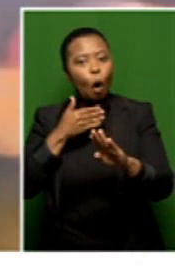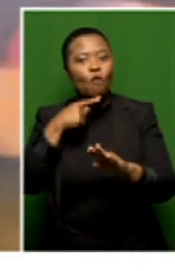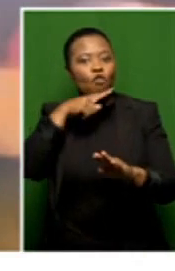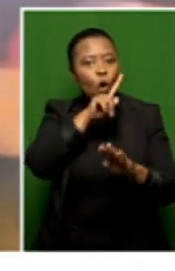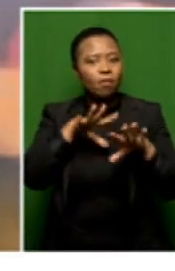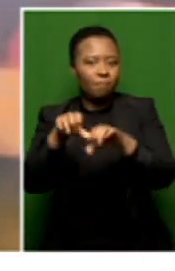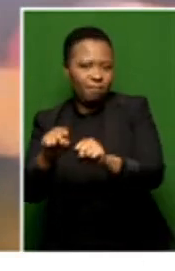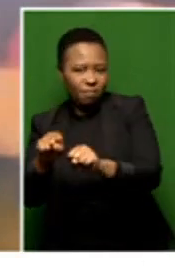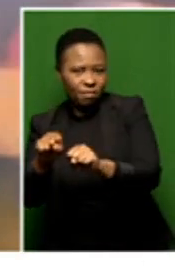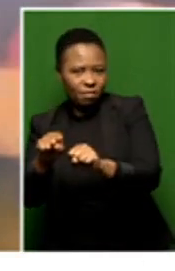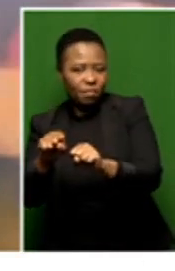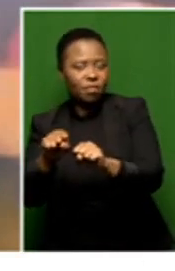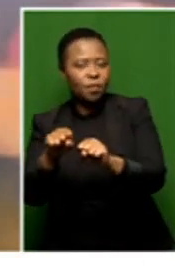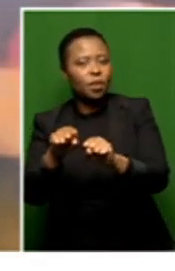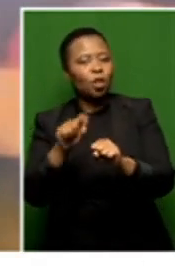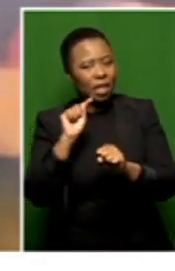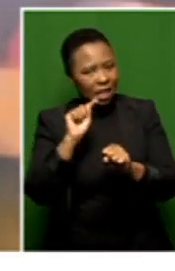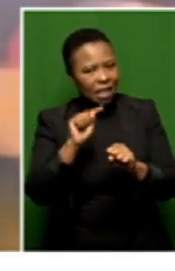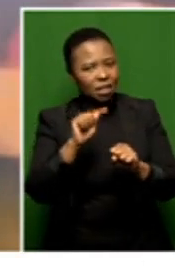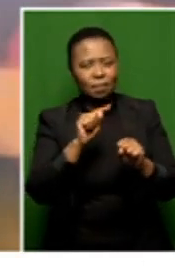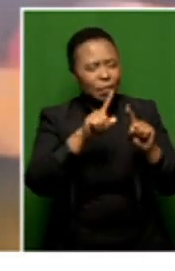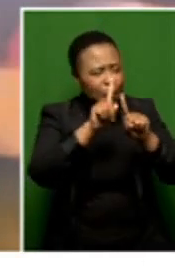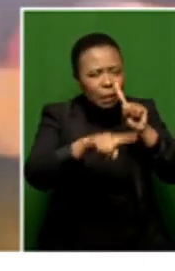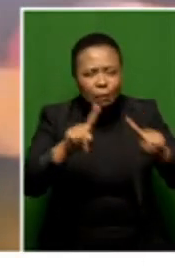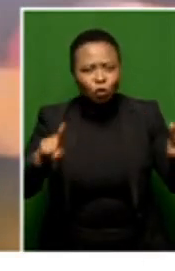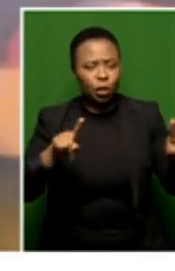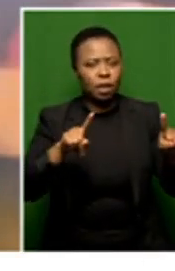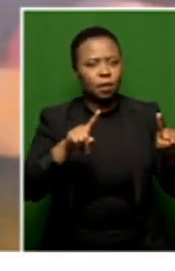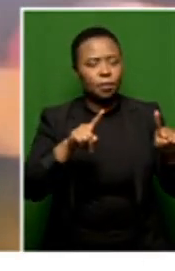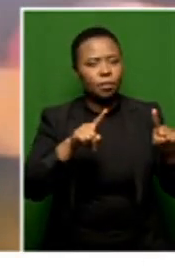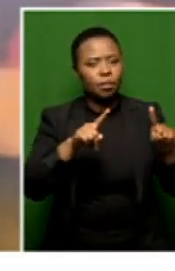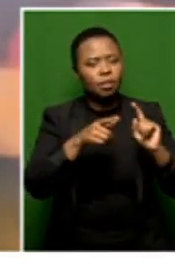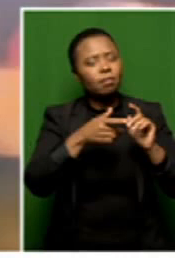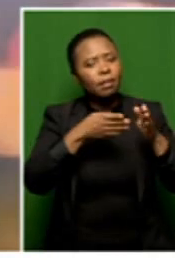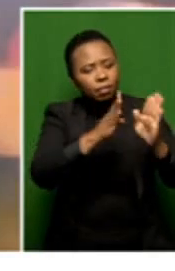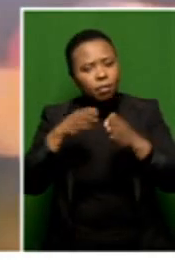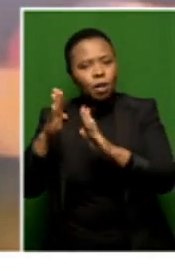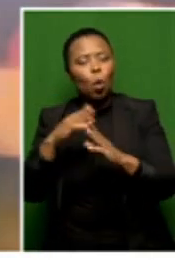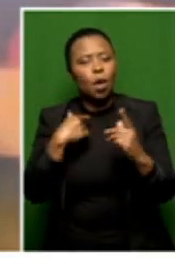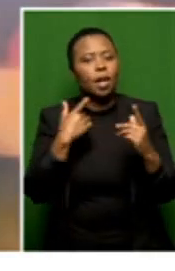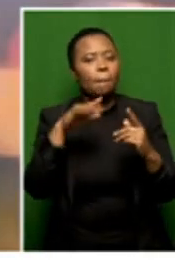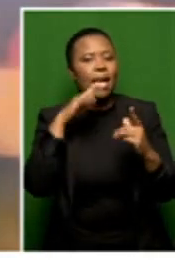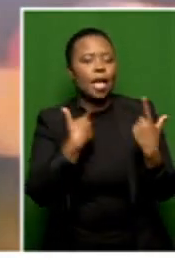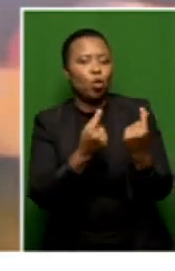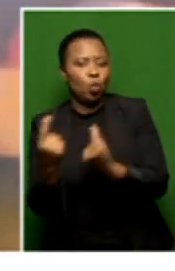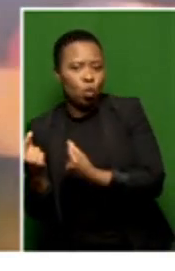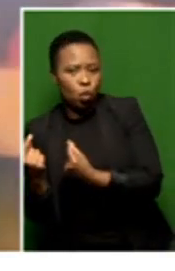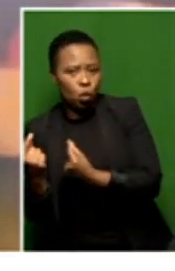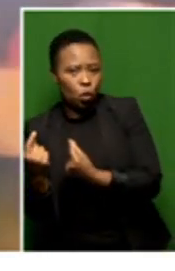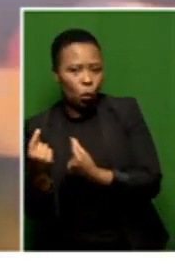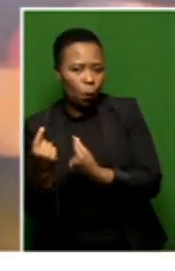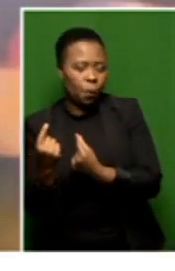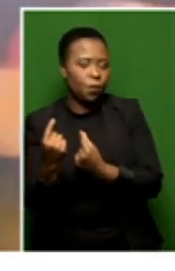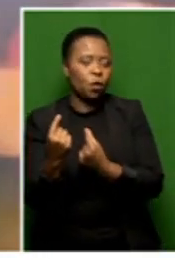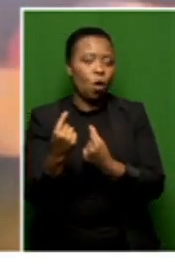there's various mechanisms, and I guess that's why, working with fintechs such as Entersekt, where we've got this myriad of experience